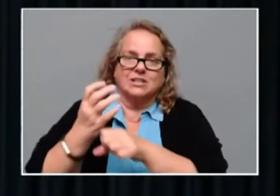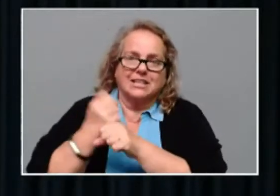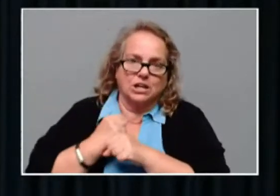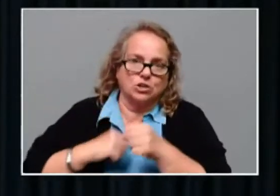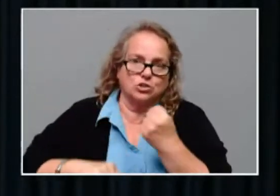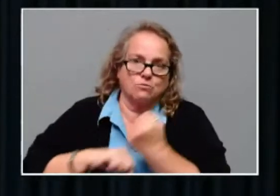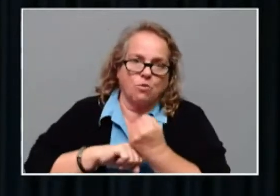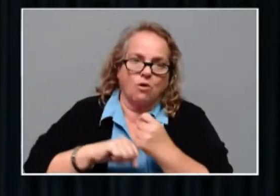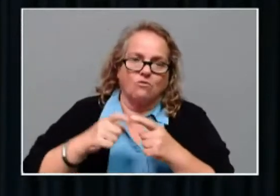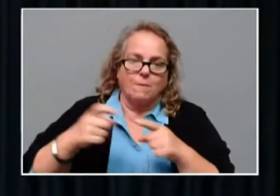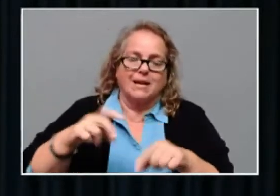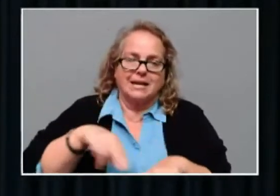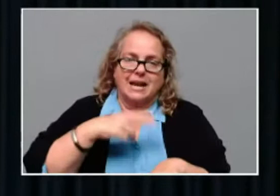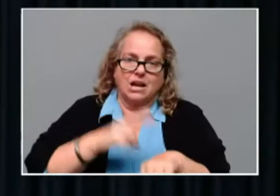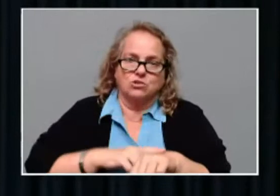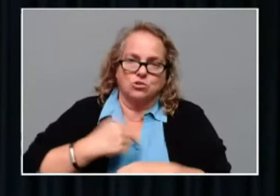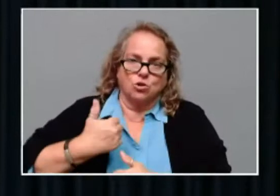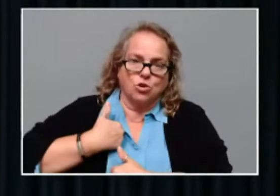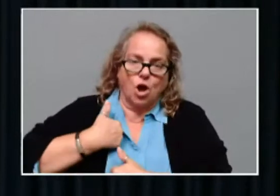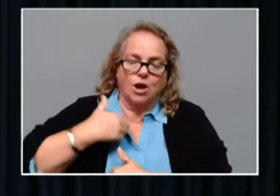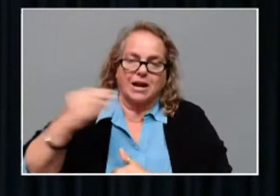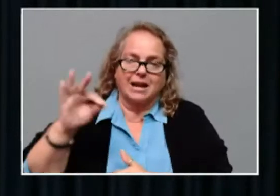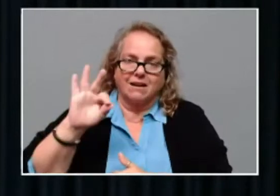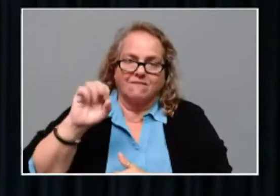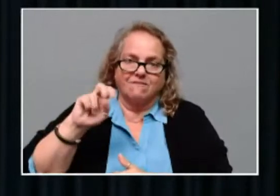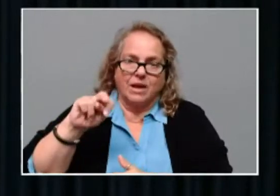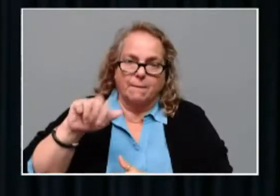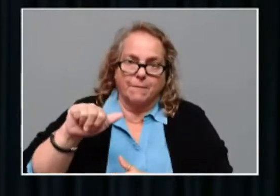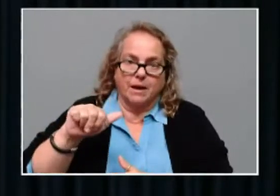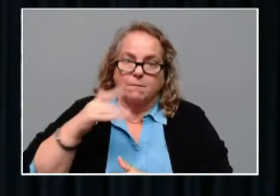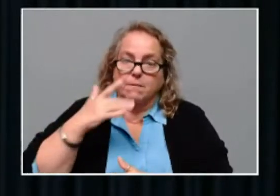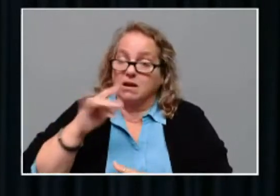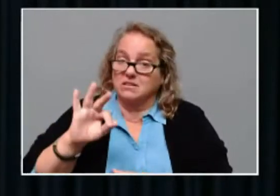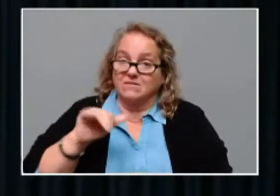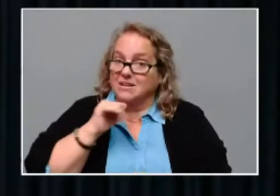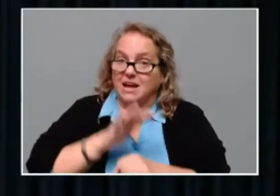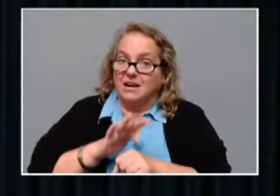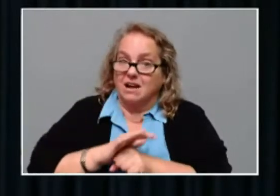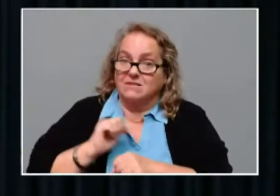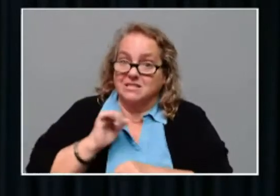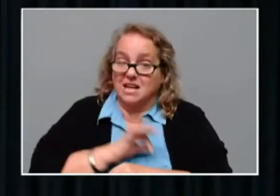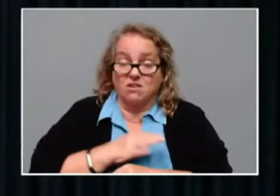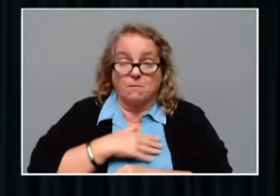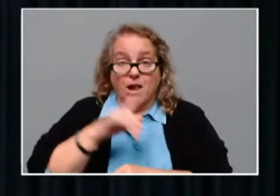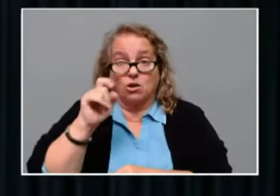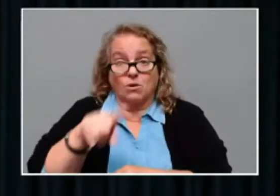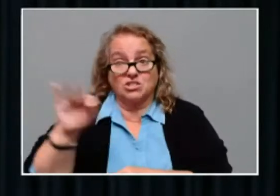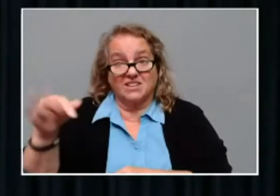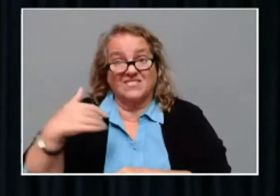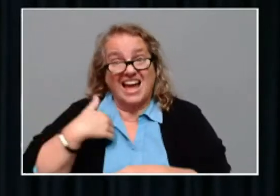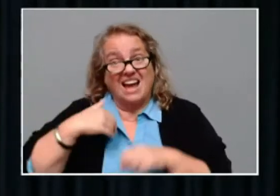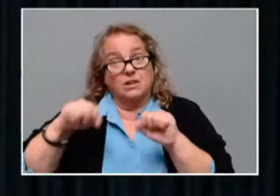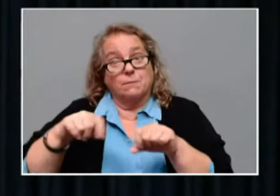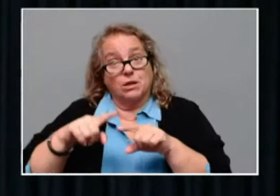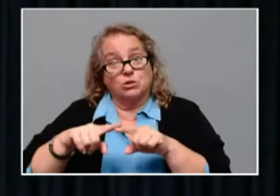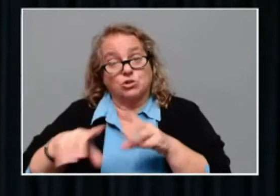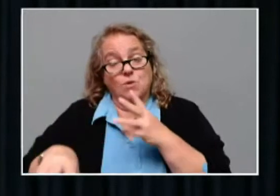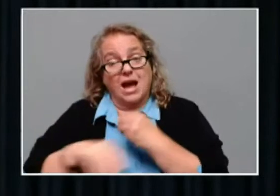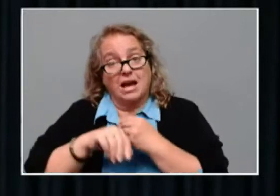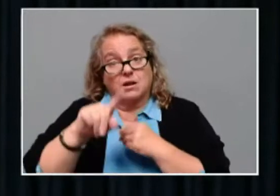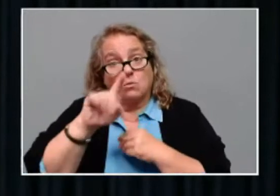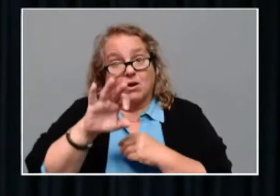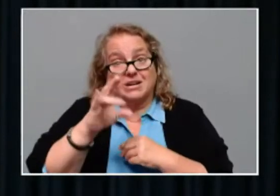staffing concerns. My question is if they had the ability to add 178 new members of their staff,